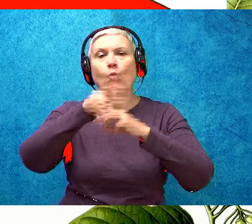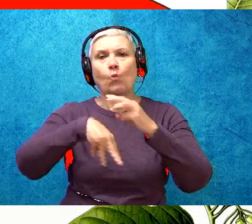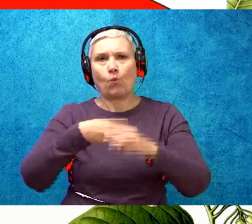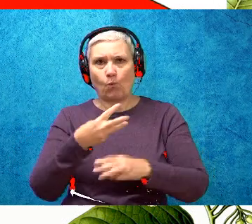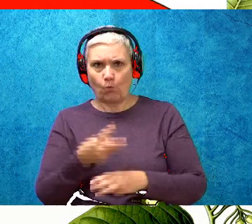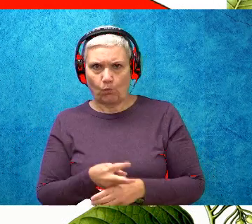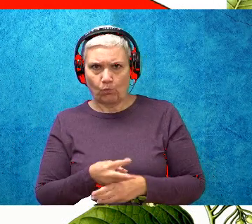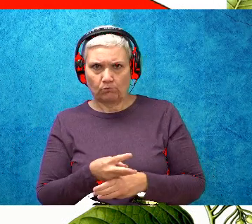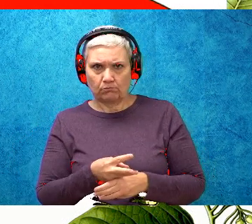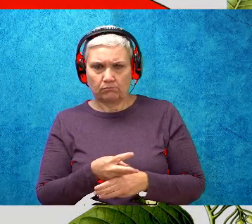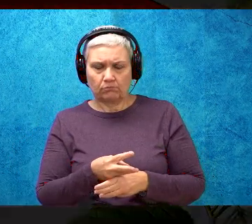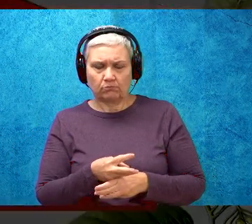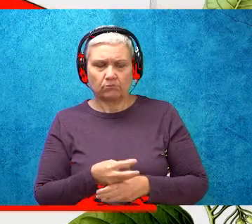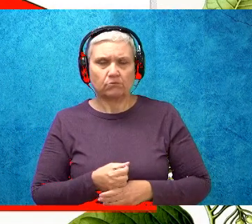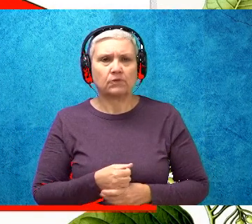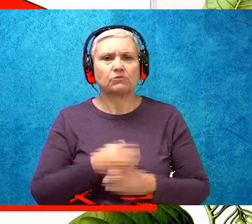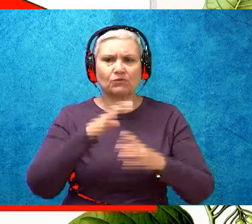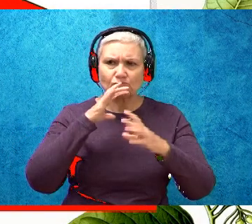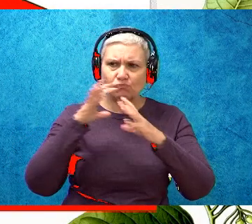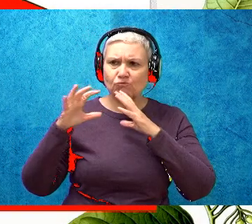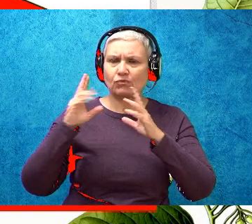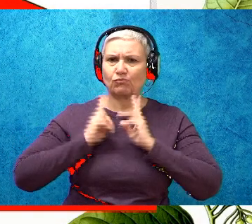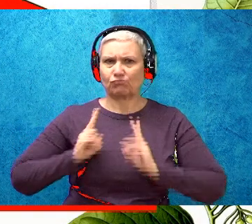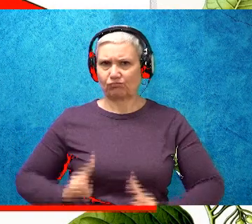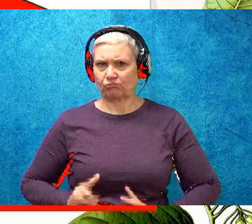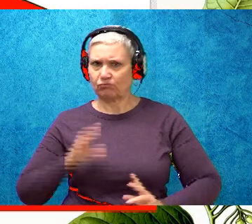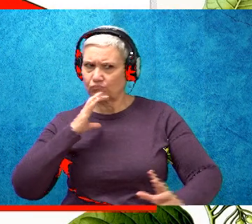human communication.